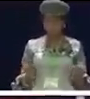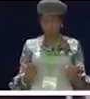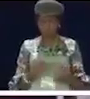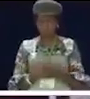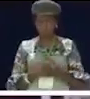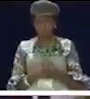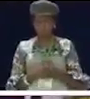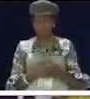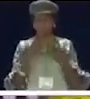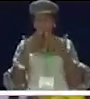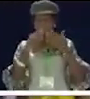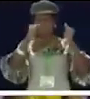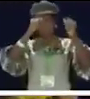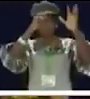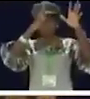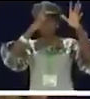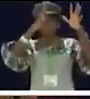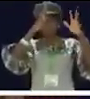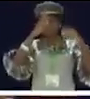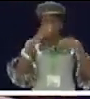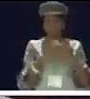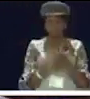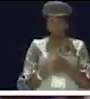Thank you, Father.